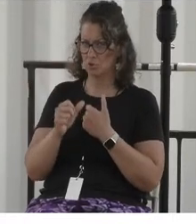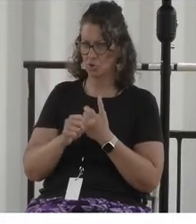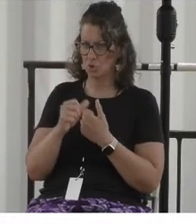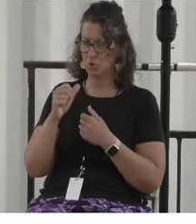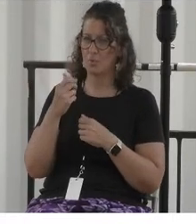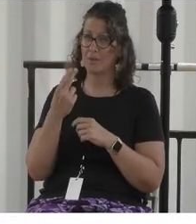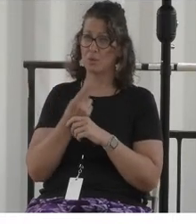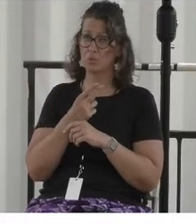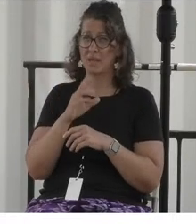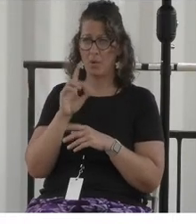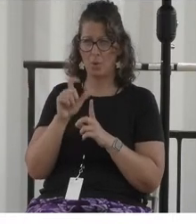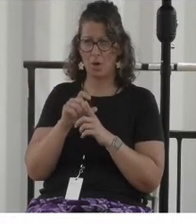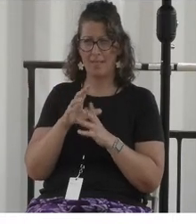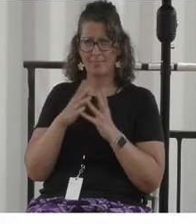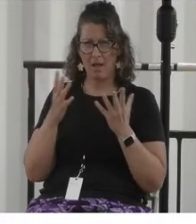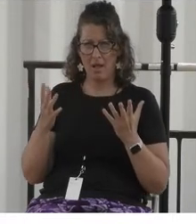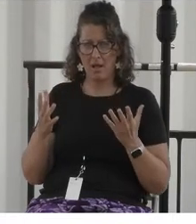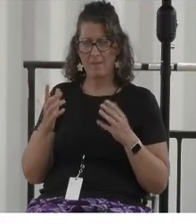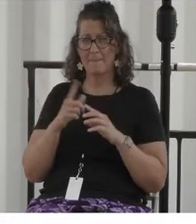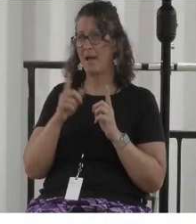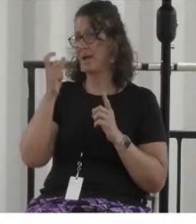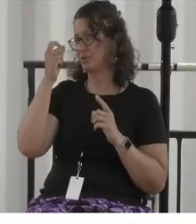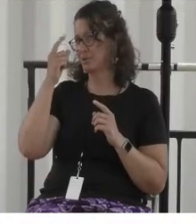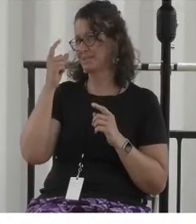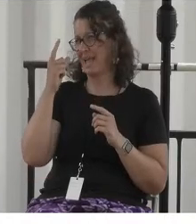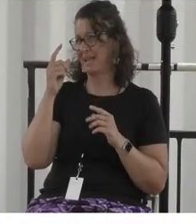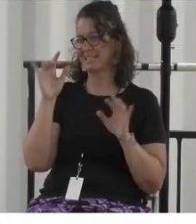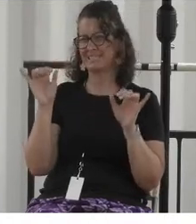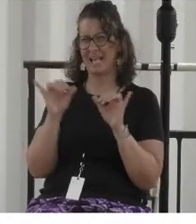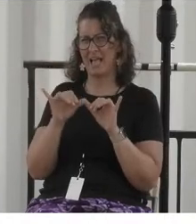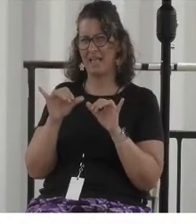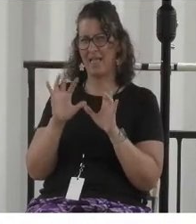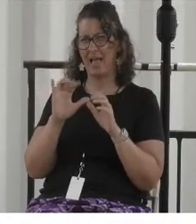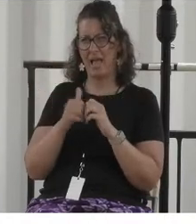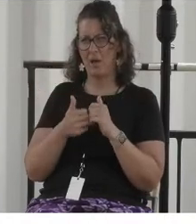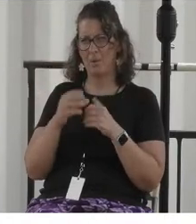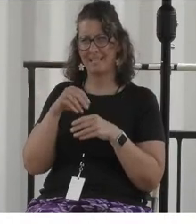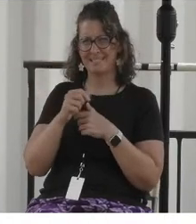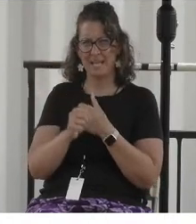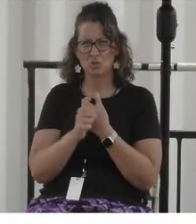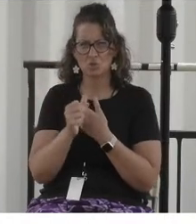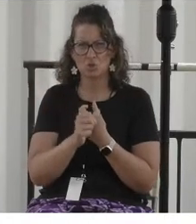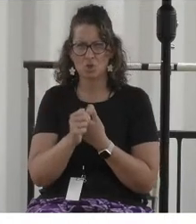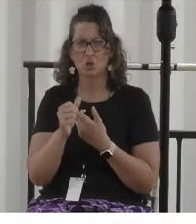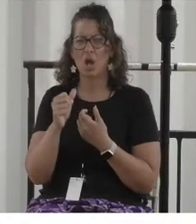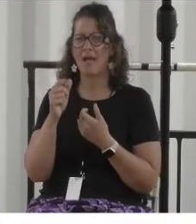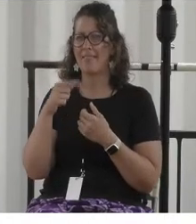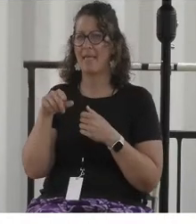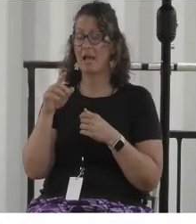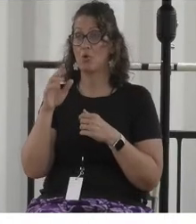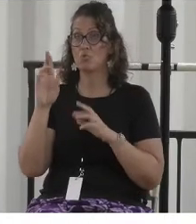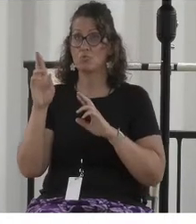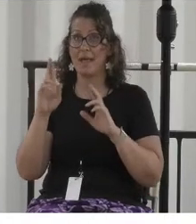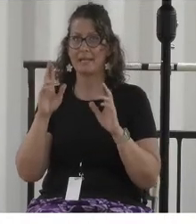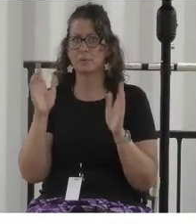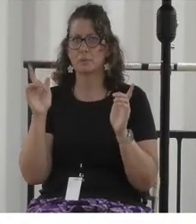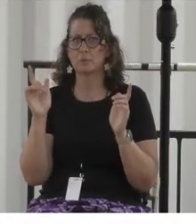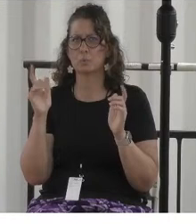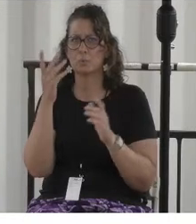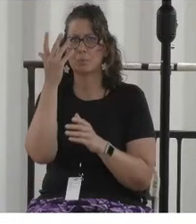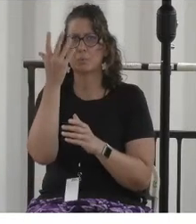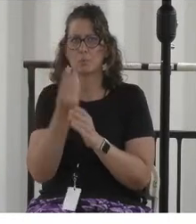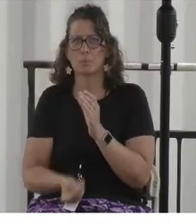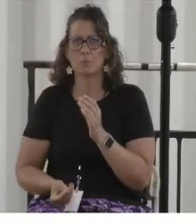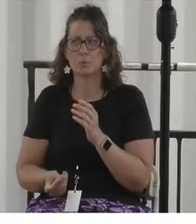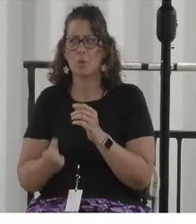but understanding the scale of that, how endangered, is the animal about to disappear? Are they in a slow decline? That's